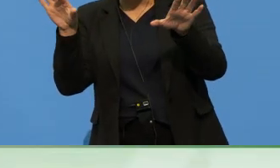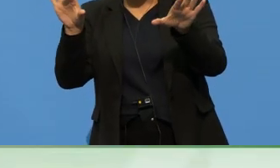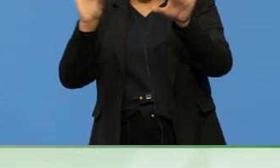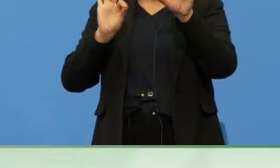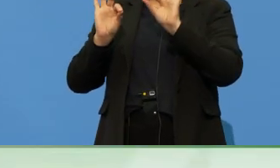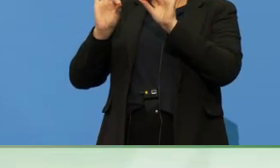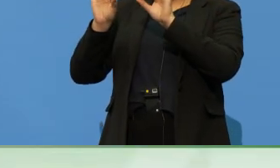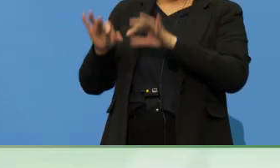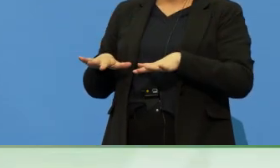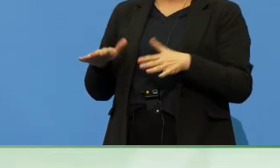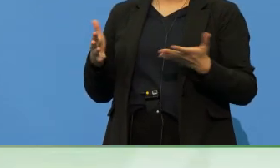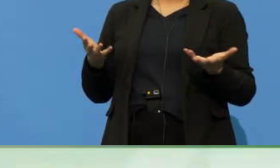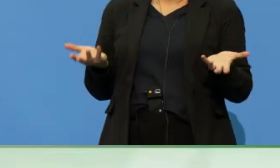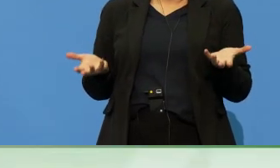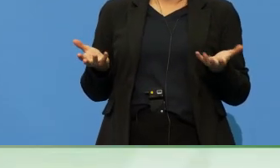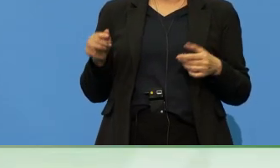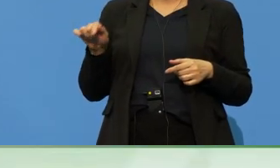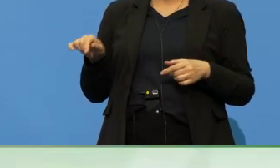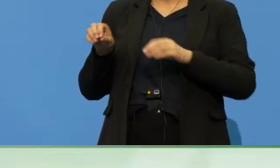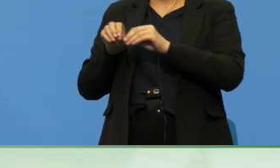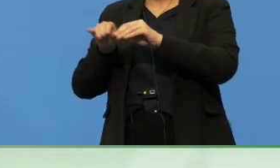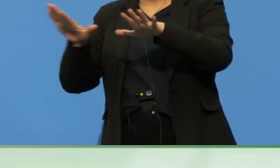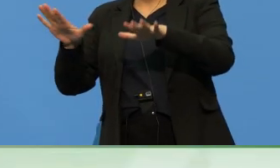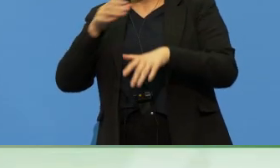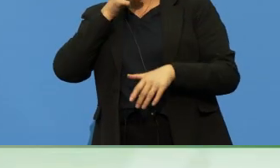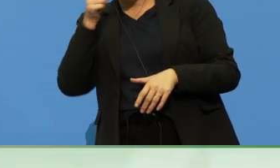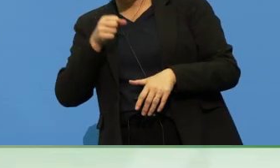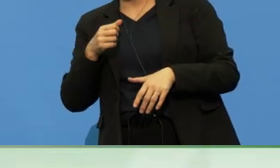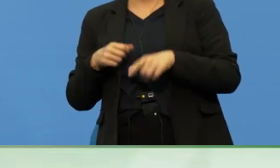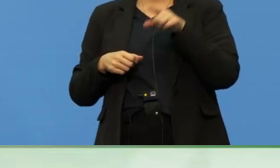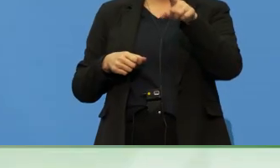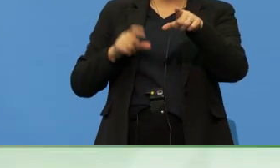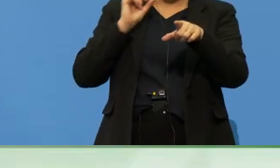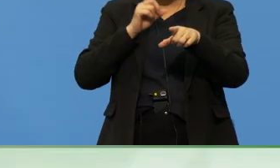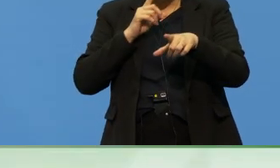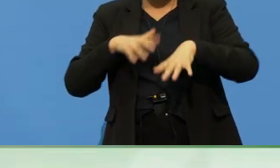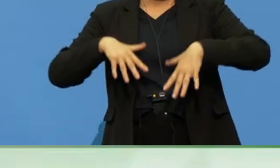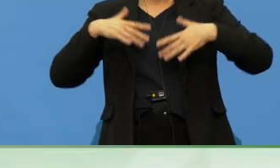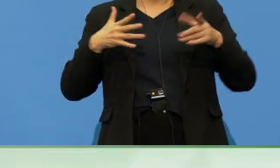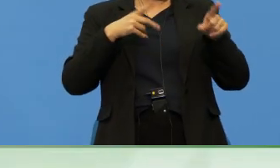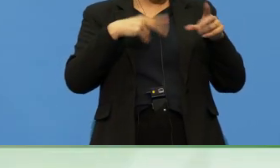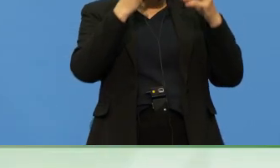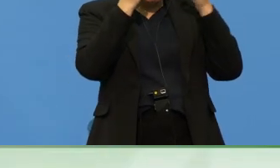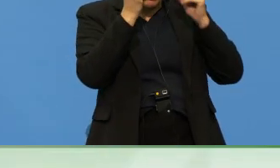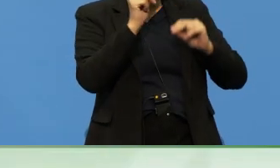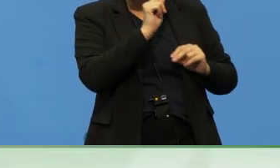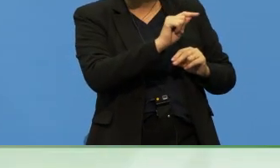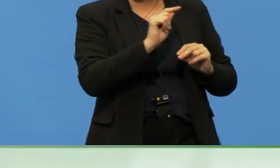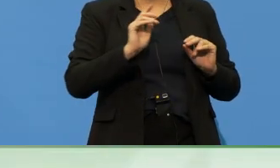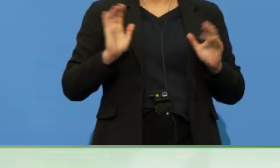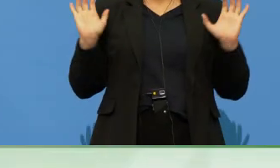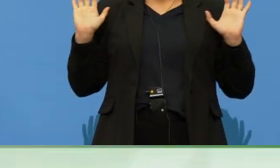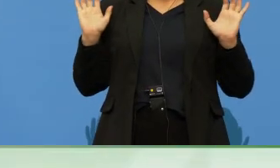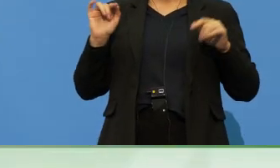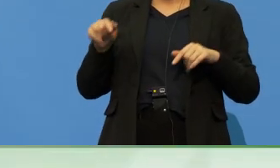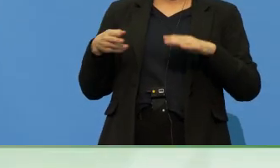for all people, for blind people, for deaf people. So that's why we work like that now. It's very